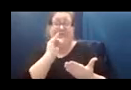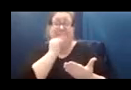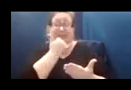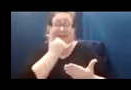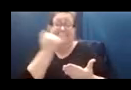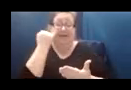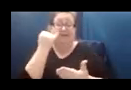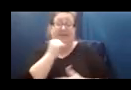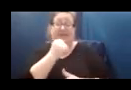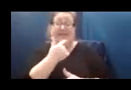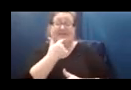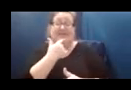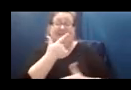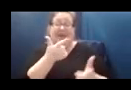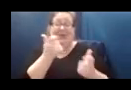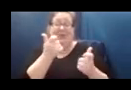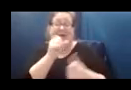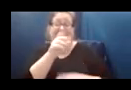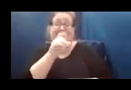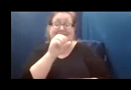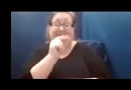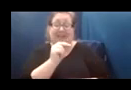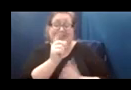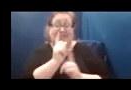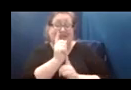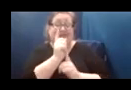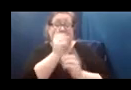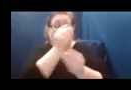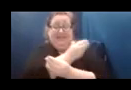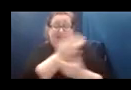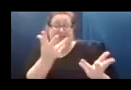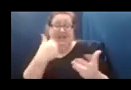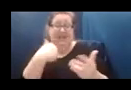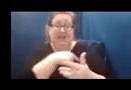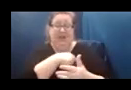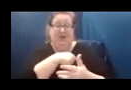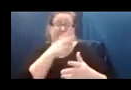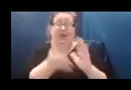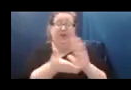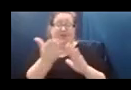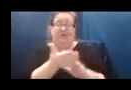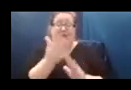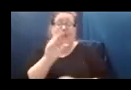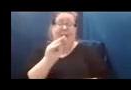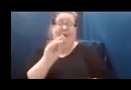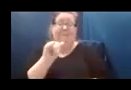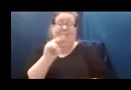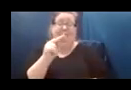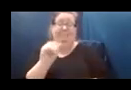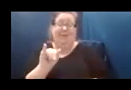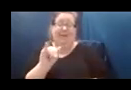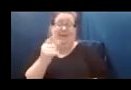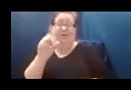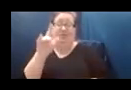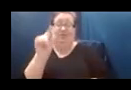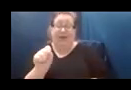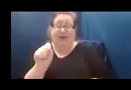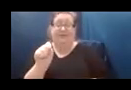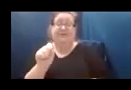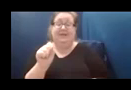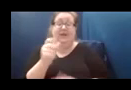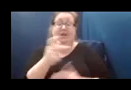quick second to let you all know that we run a mini grants program focused on neighborhood scale